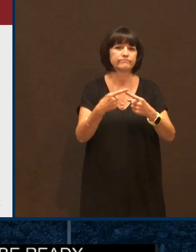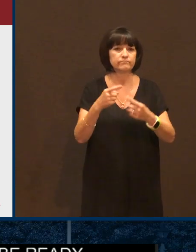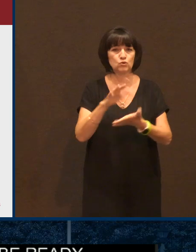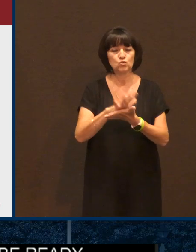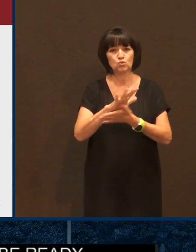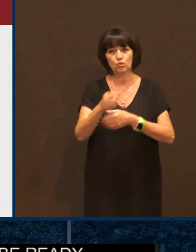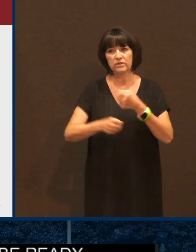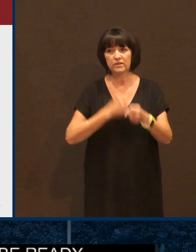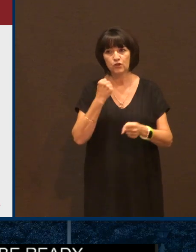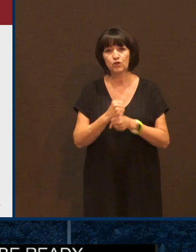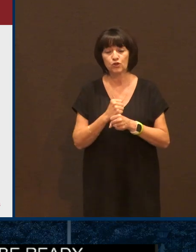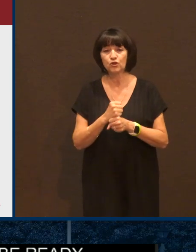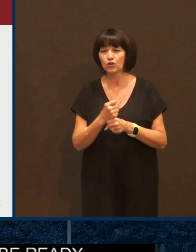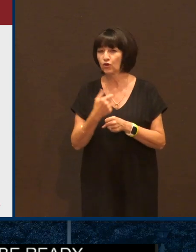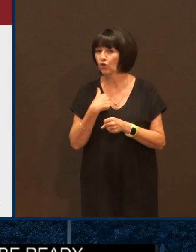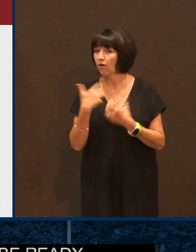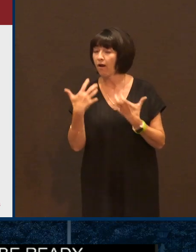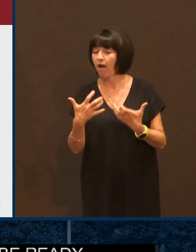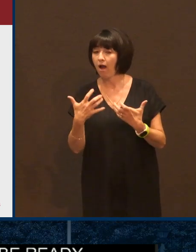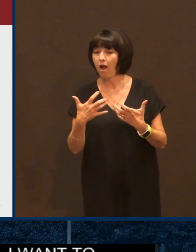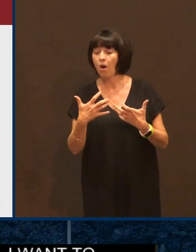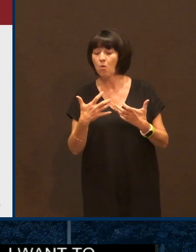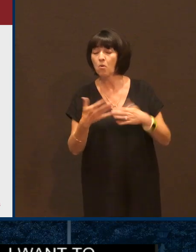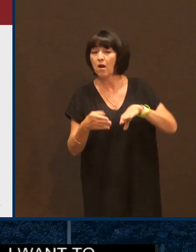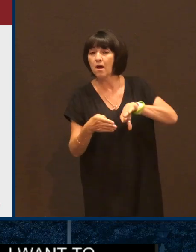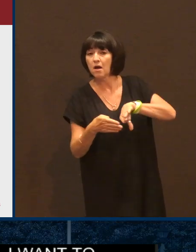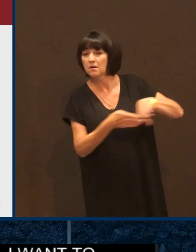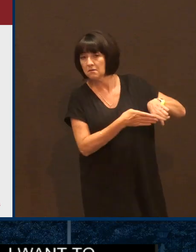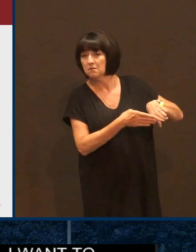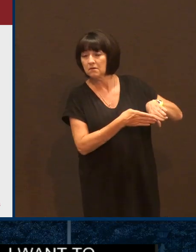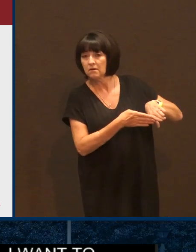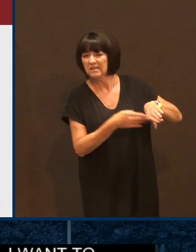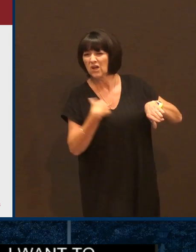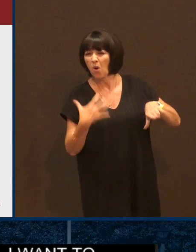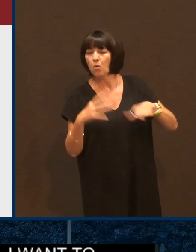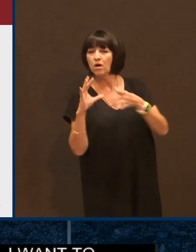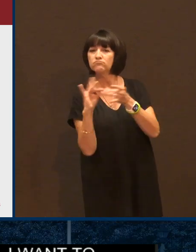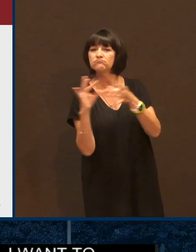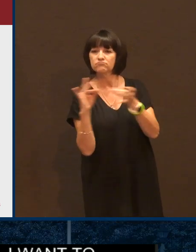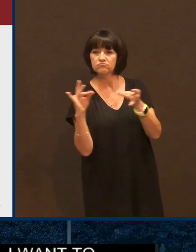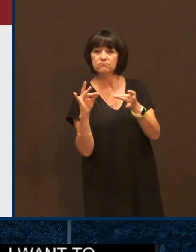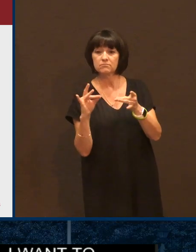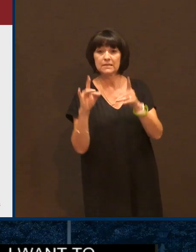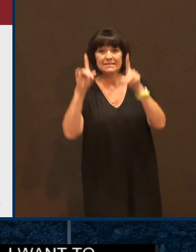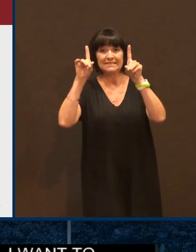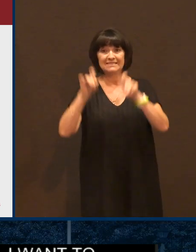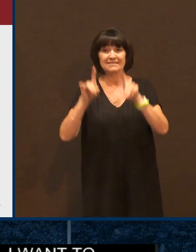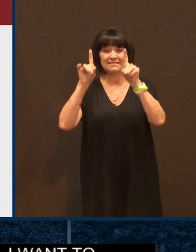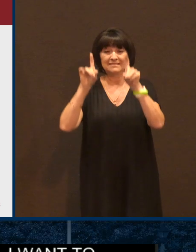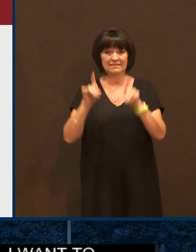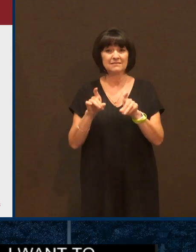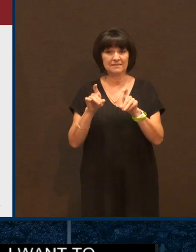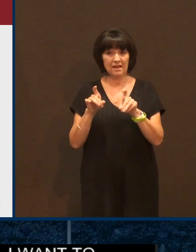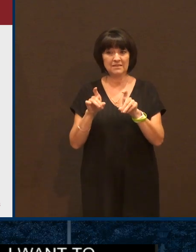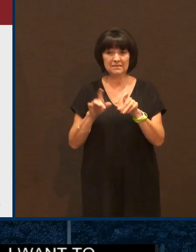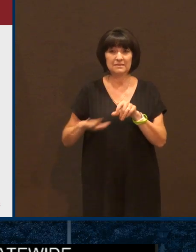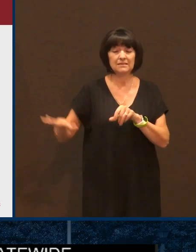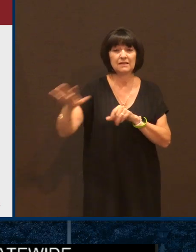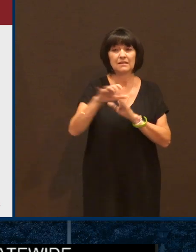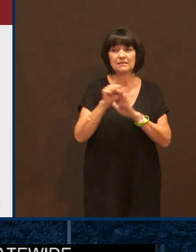I want to pivot here for a moment and talk a little bit about statewide testing. We are putting on our website